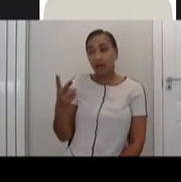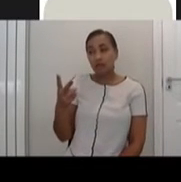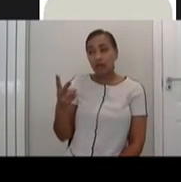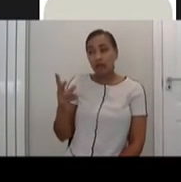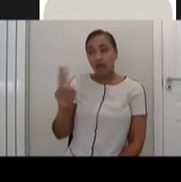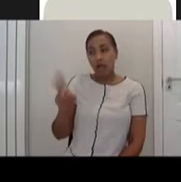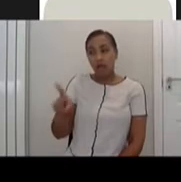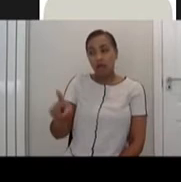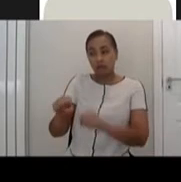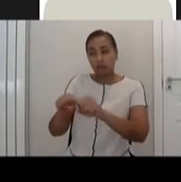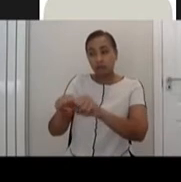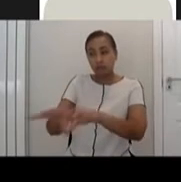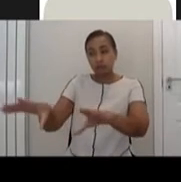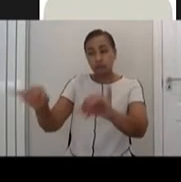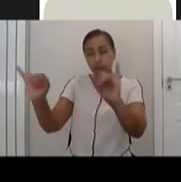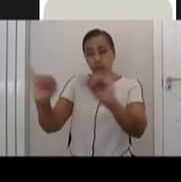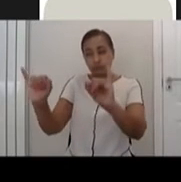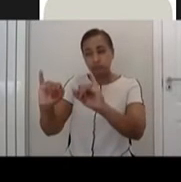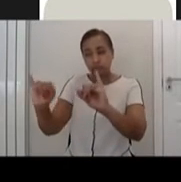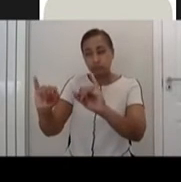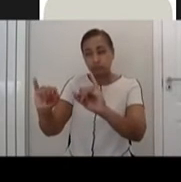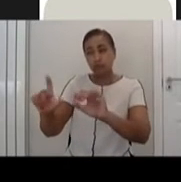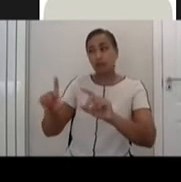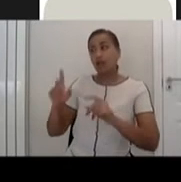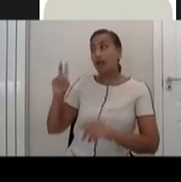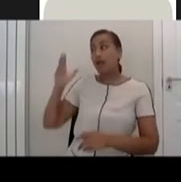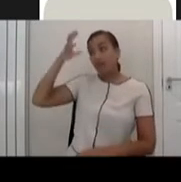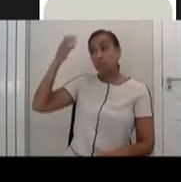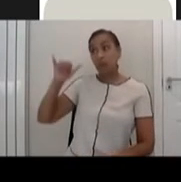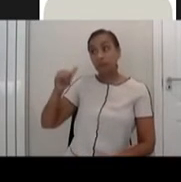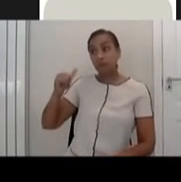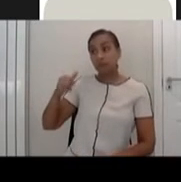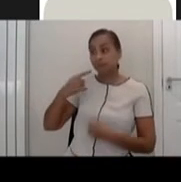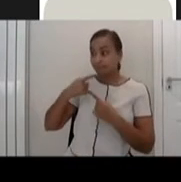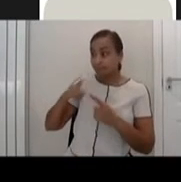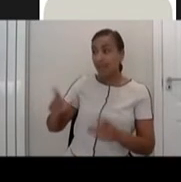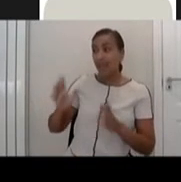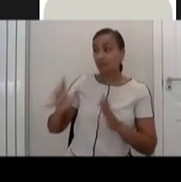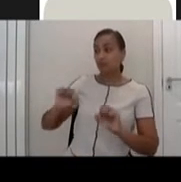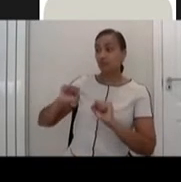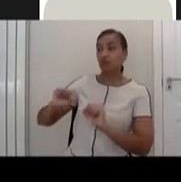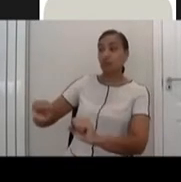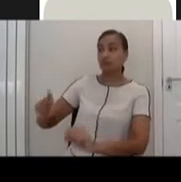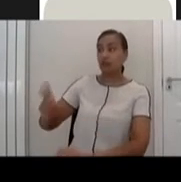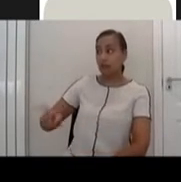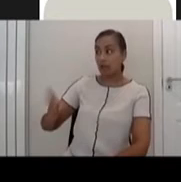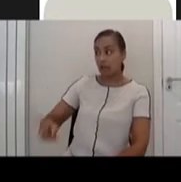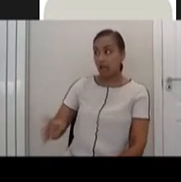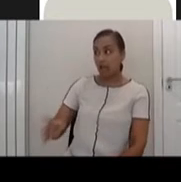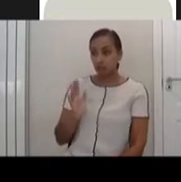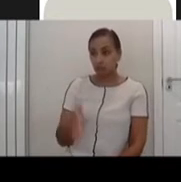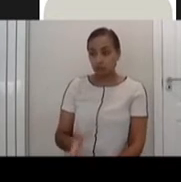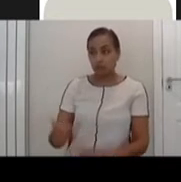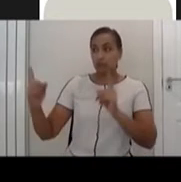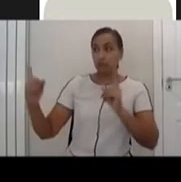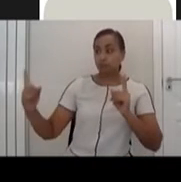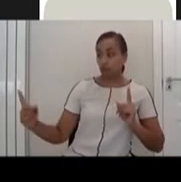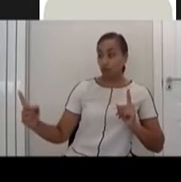and that shielding advice might be reinstated, so that we will need to have this